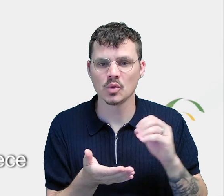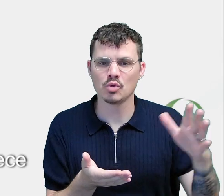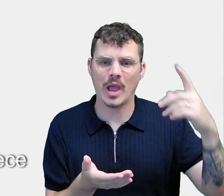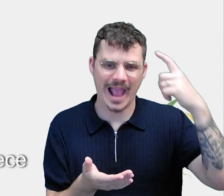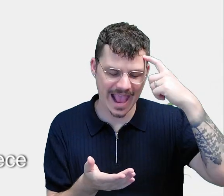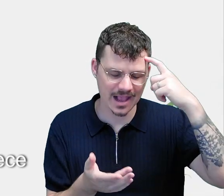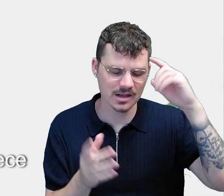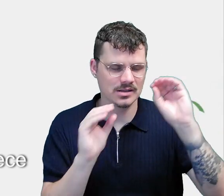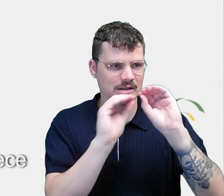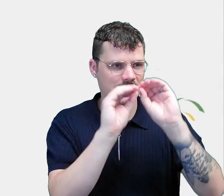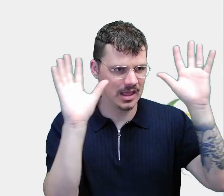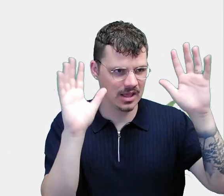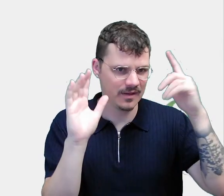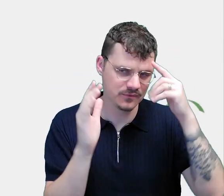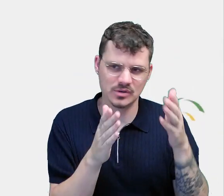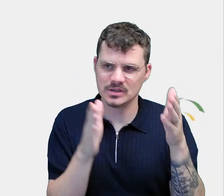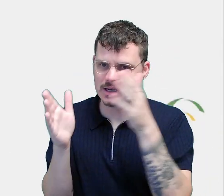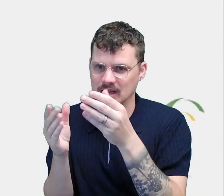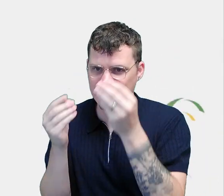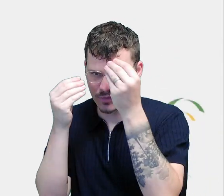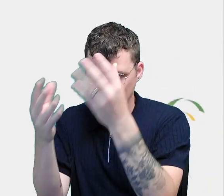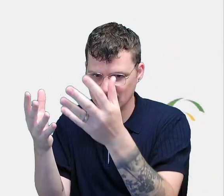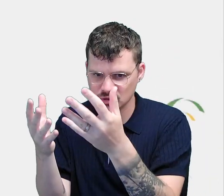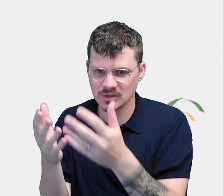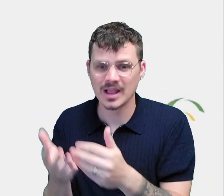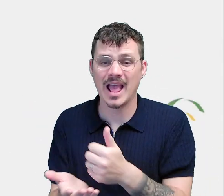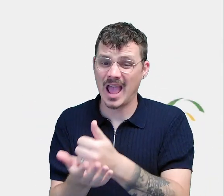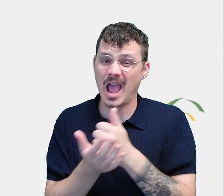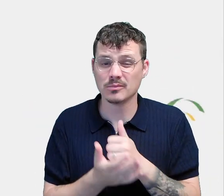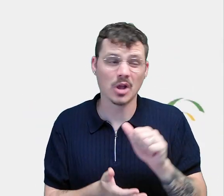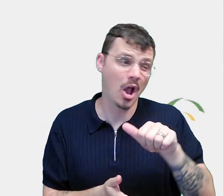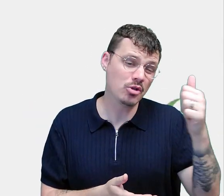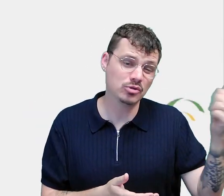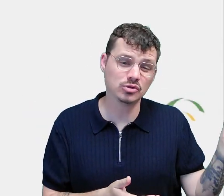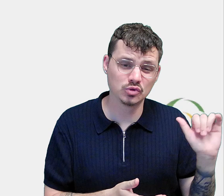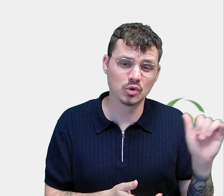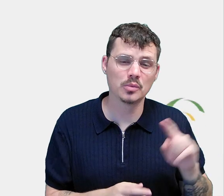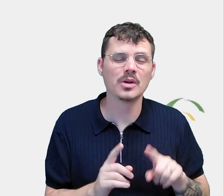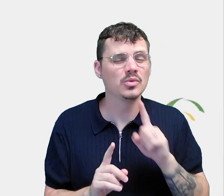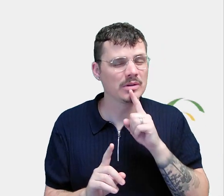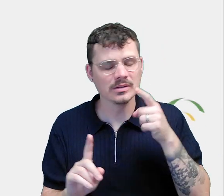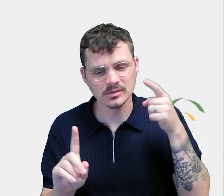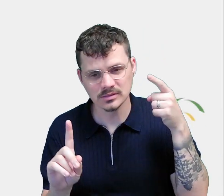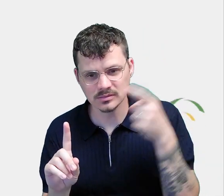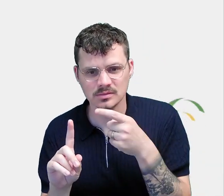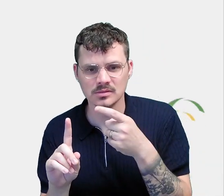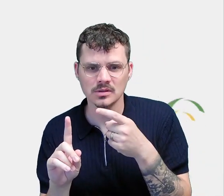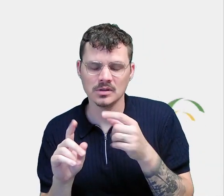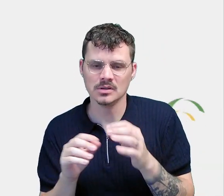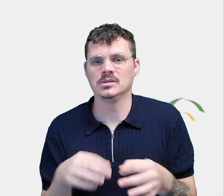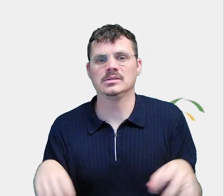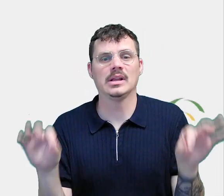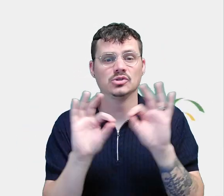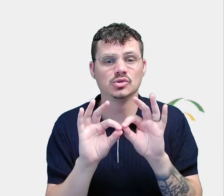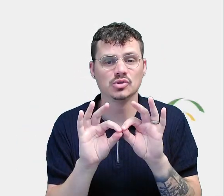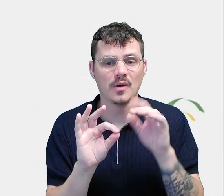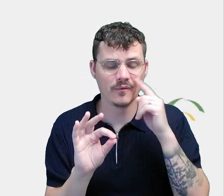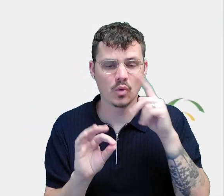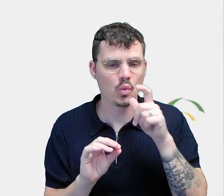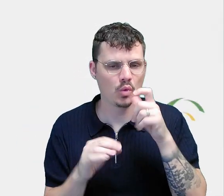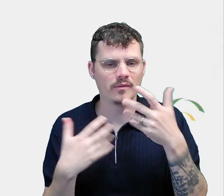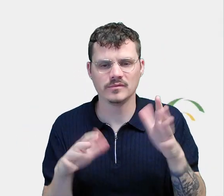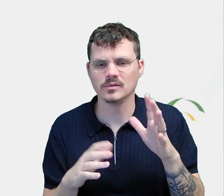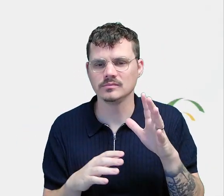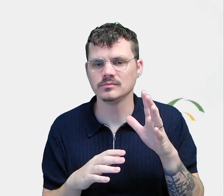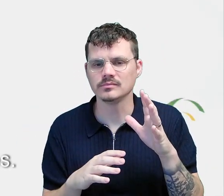is clear for the next piece of information. This helps other people too, but it turns out to be an absolute essential for people